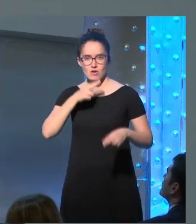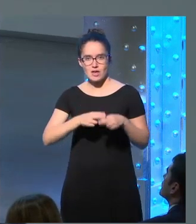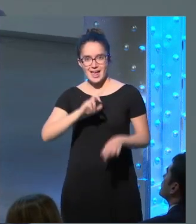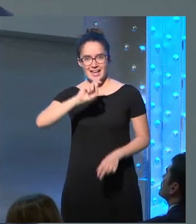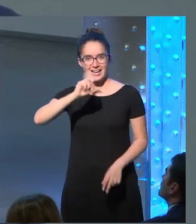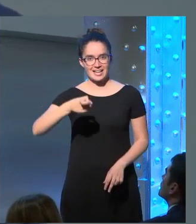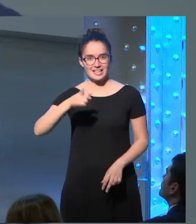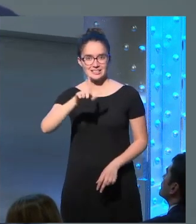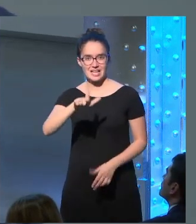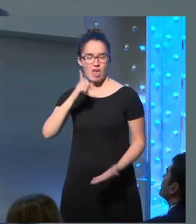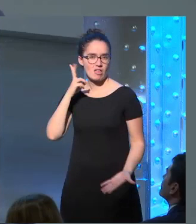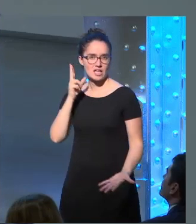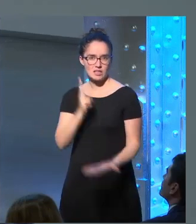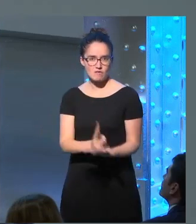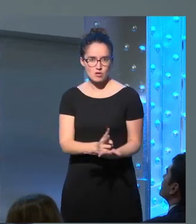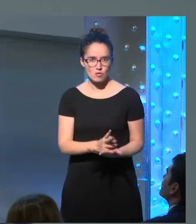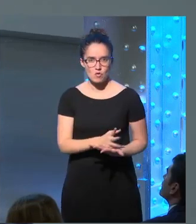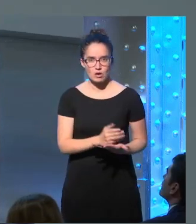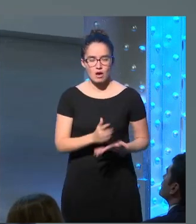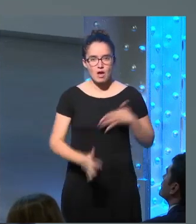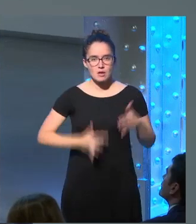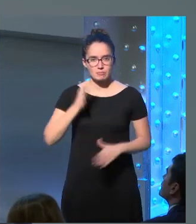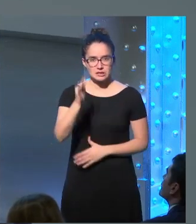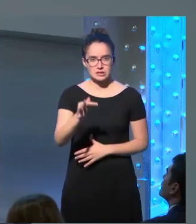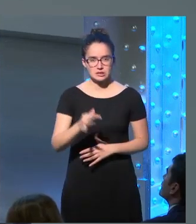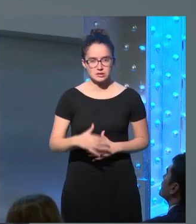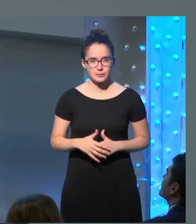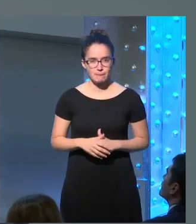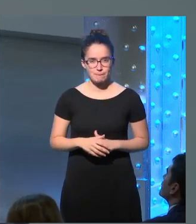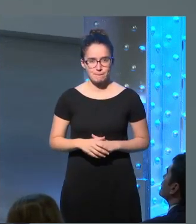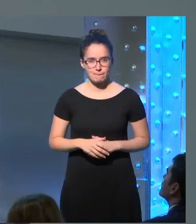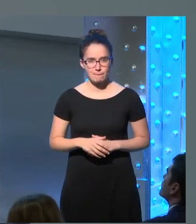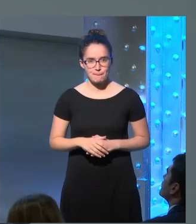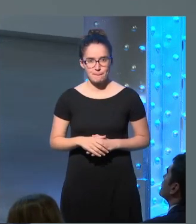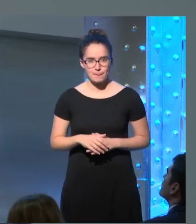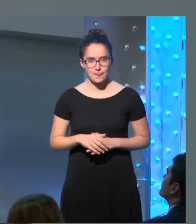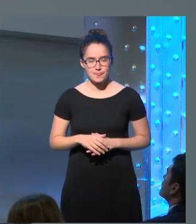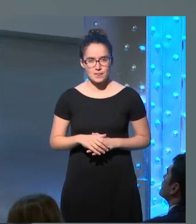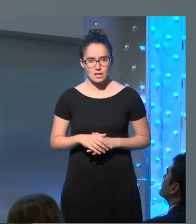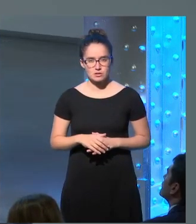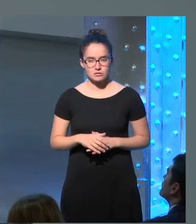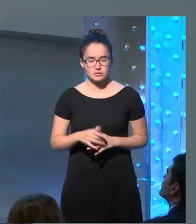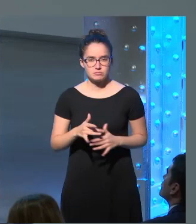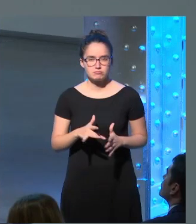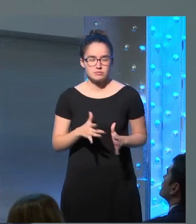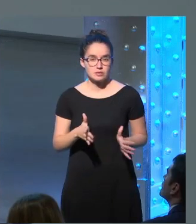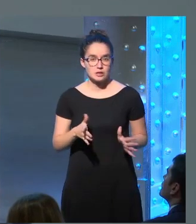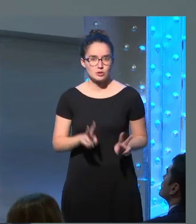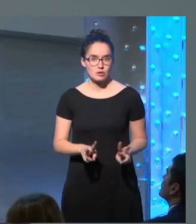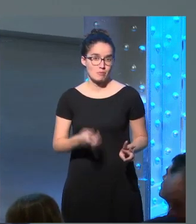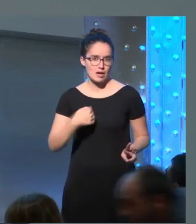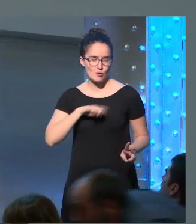is a cycle that we have named XLDesafío, XL Challenge, and